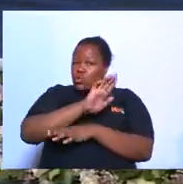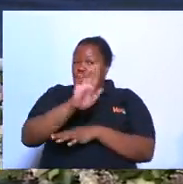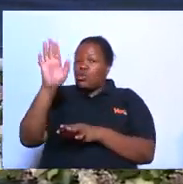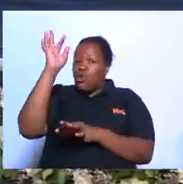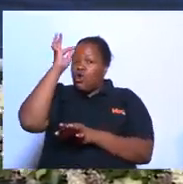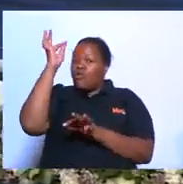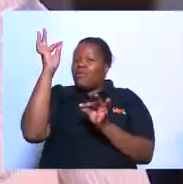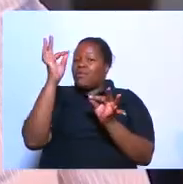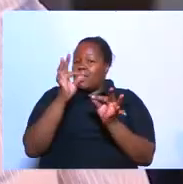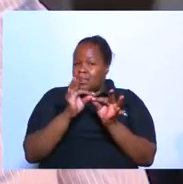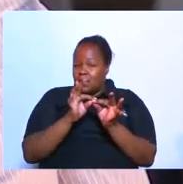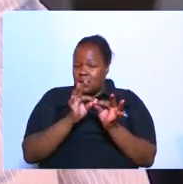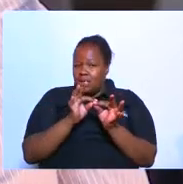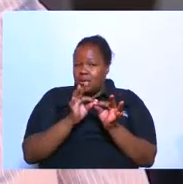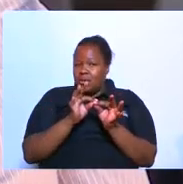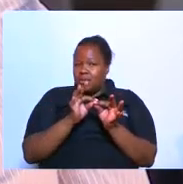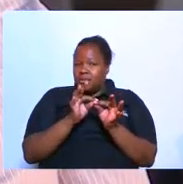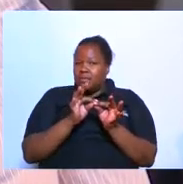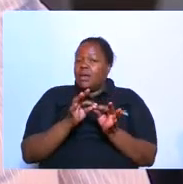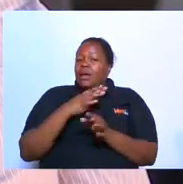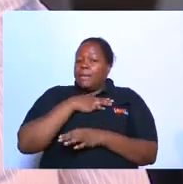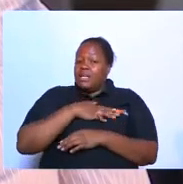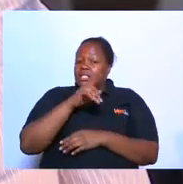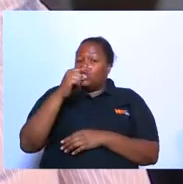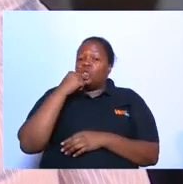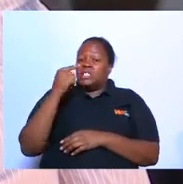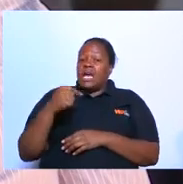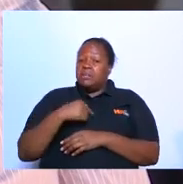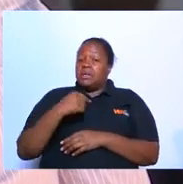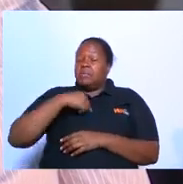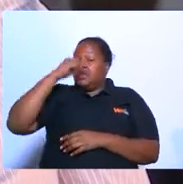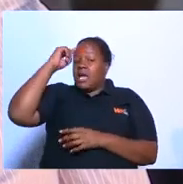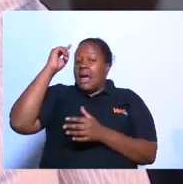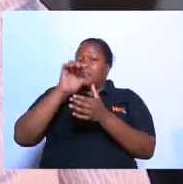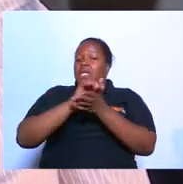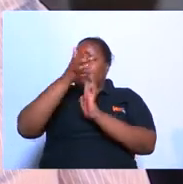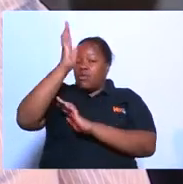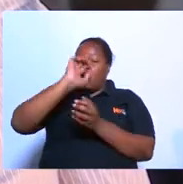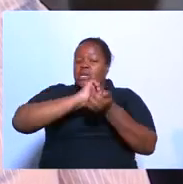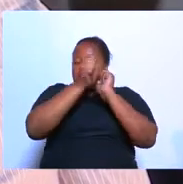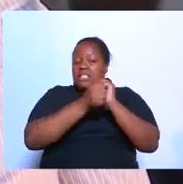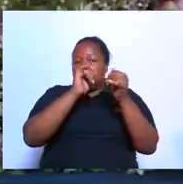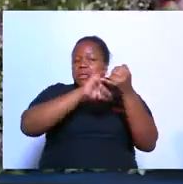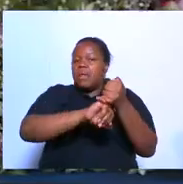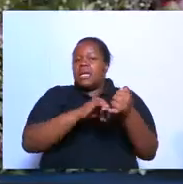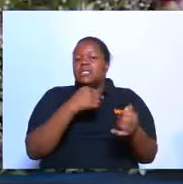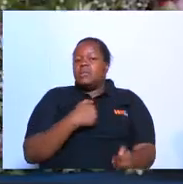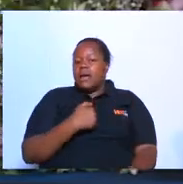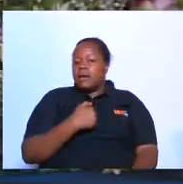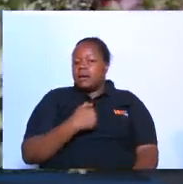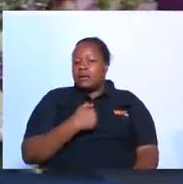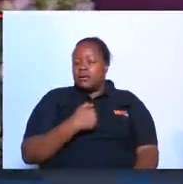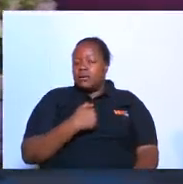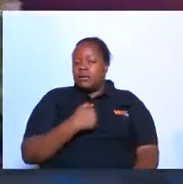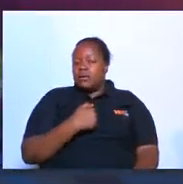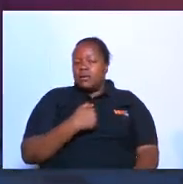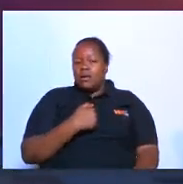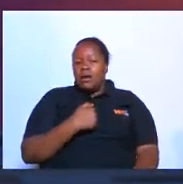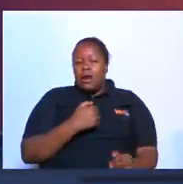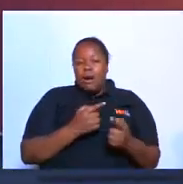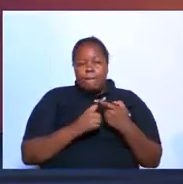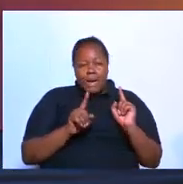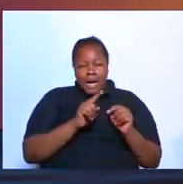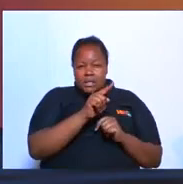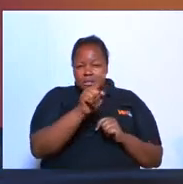faith don't tell me I believe God will change my marriage but